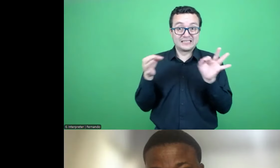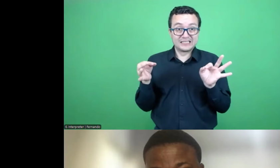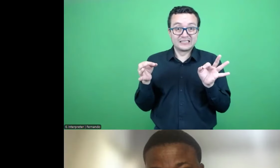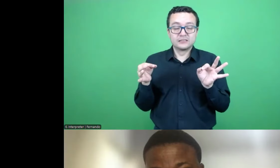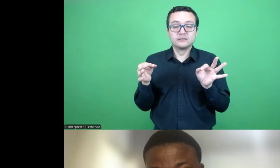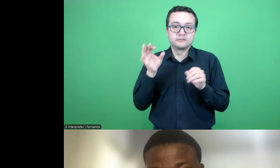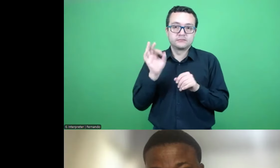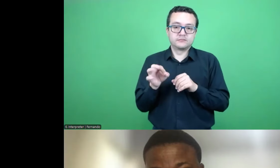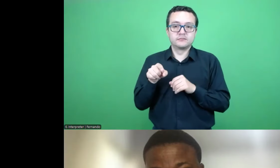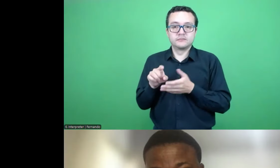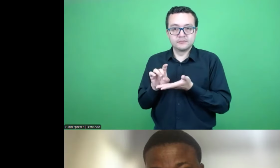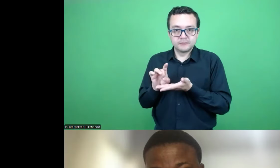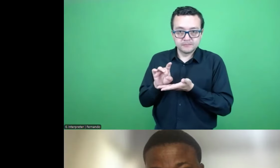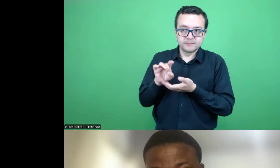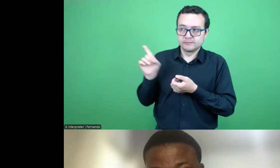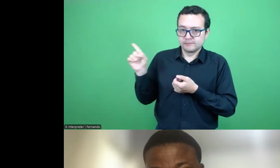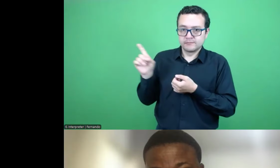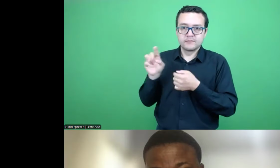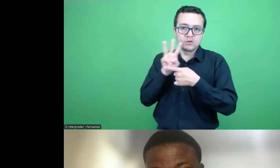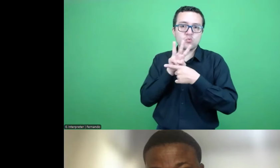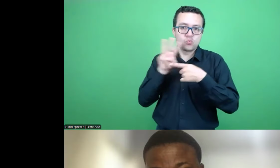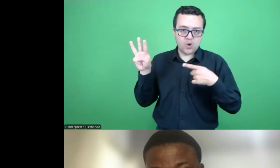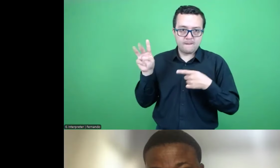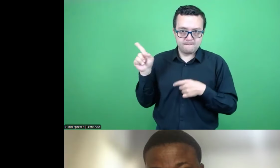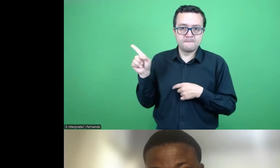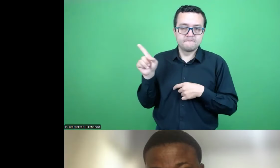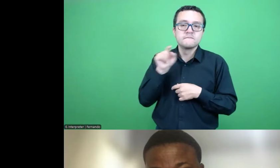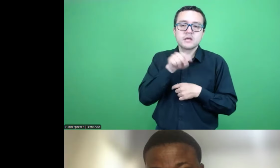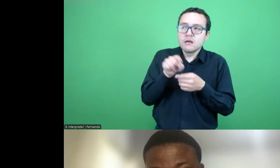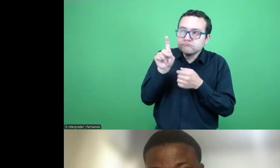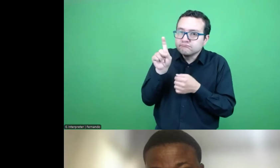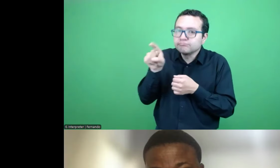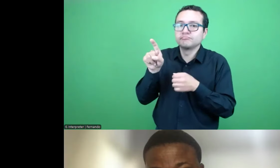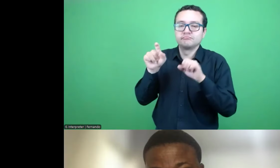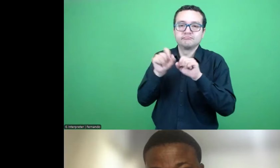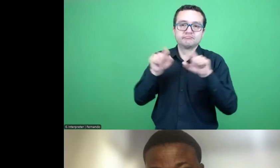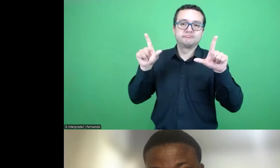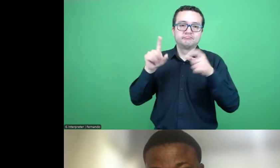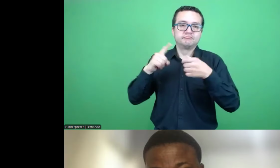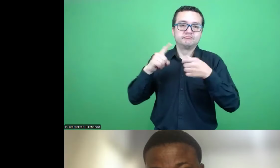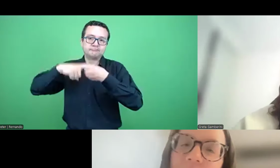for funding of individuals and representatives of OPDs.